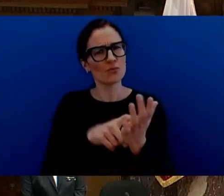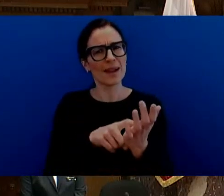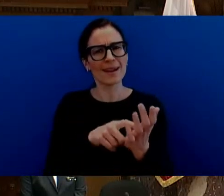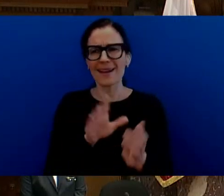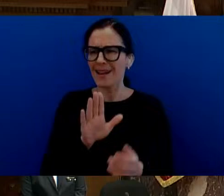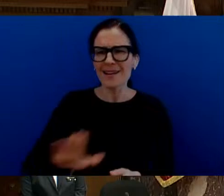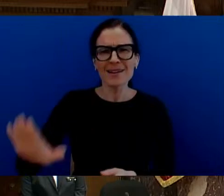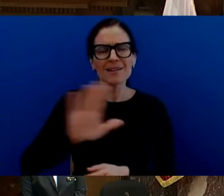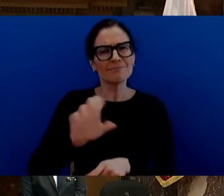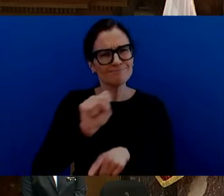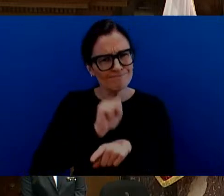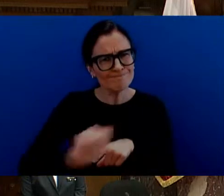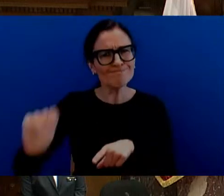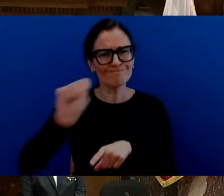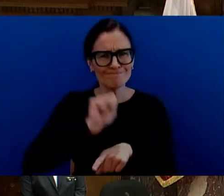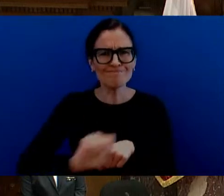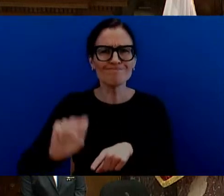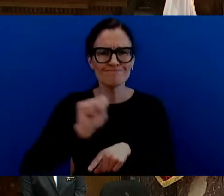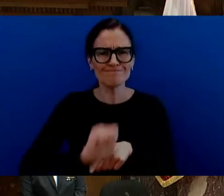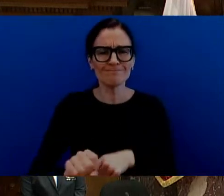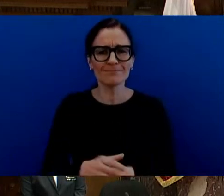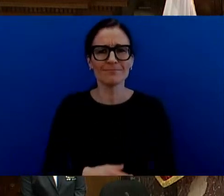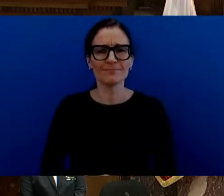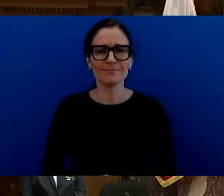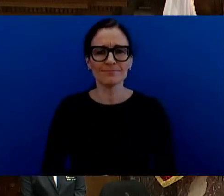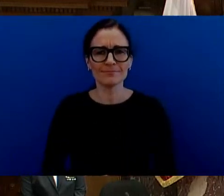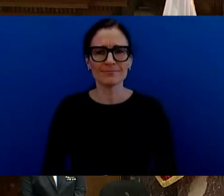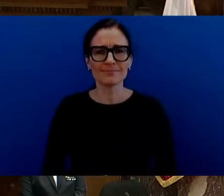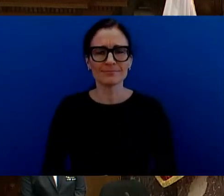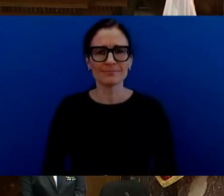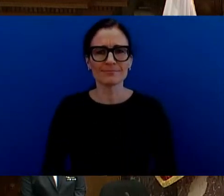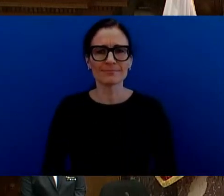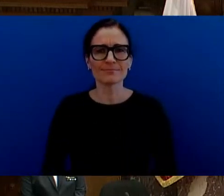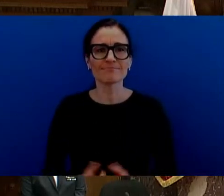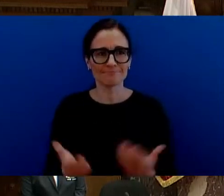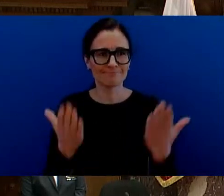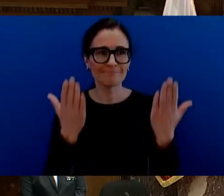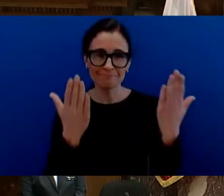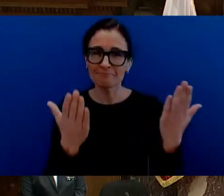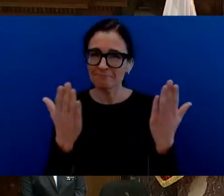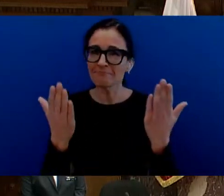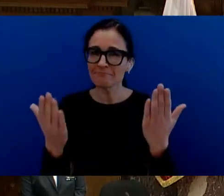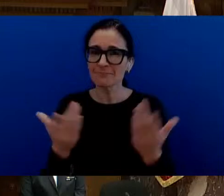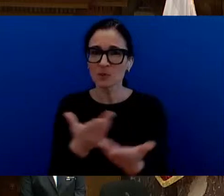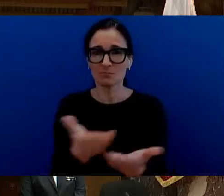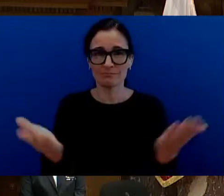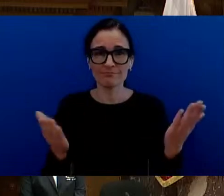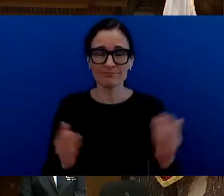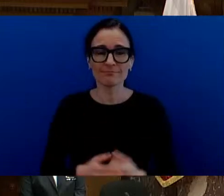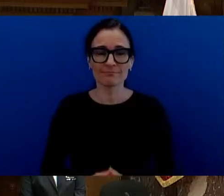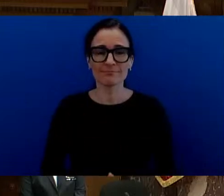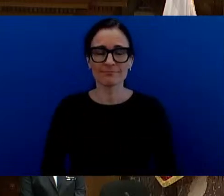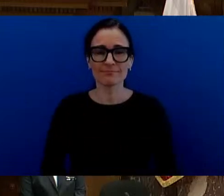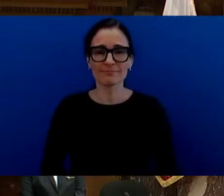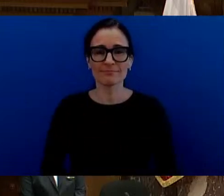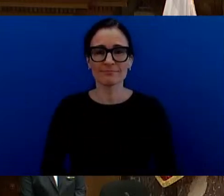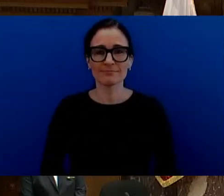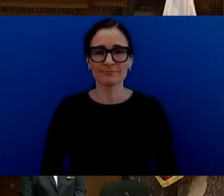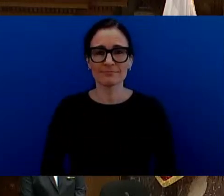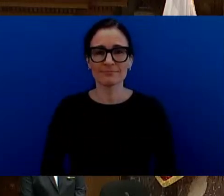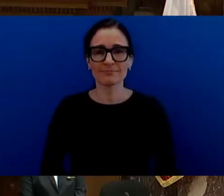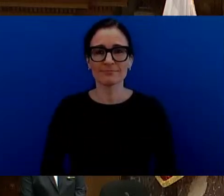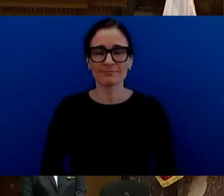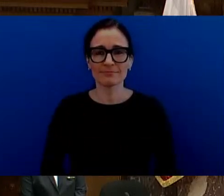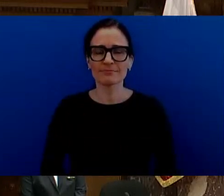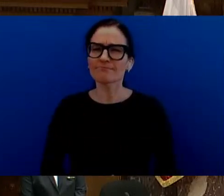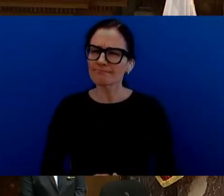We raise our hands to each and every one of you. Aichka, Siam. Aichka. Thank you for your